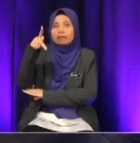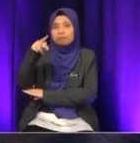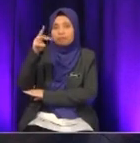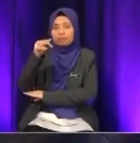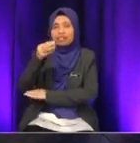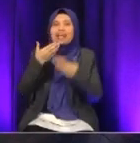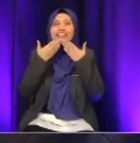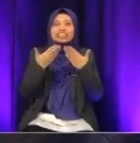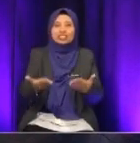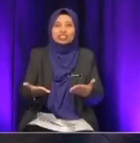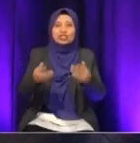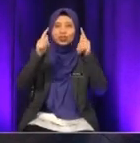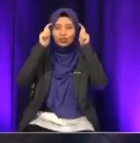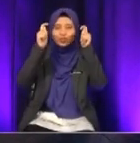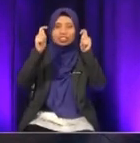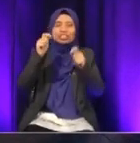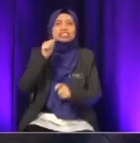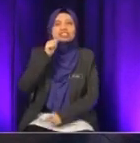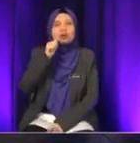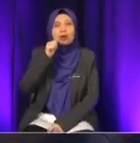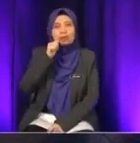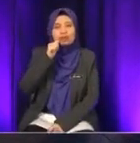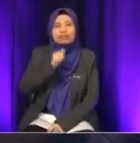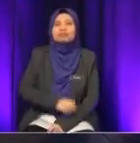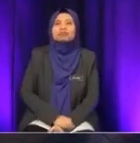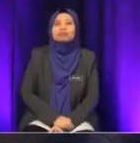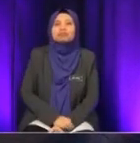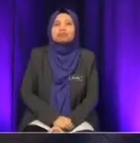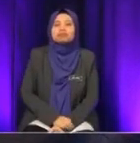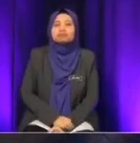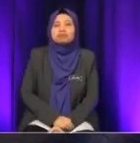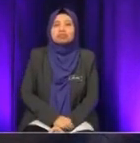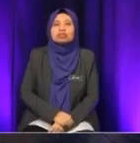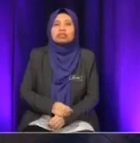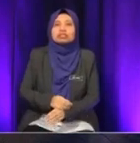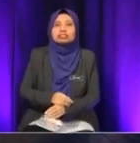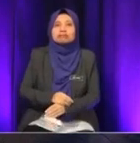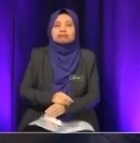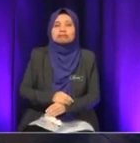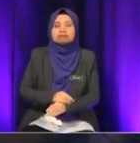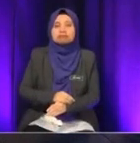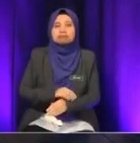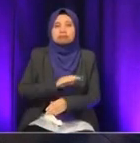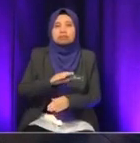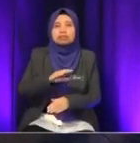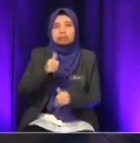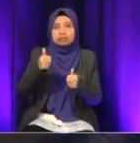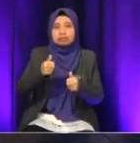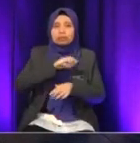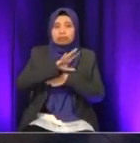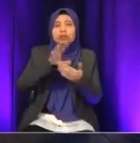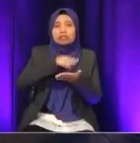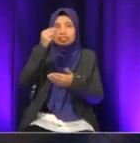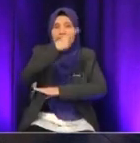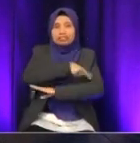it. Thank you so much for joining, teacher Amirah. Thank you, Divya. Guiding us through the entire lesson regards to volunteering and